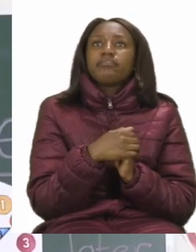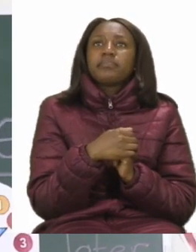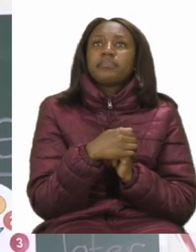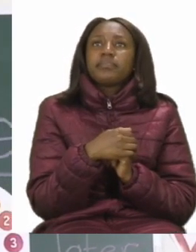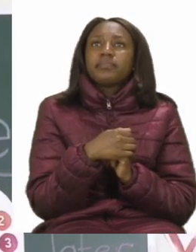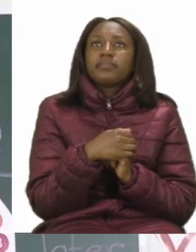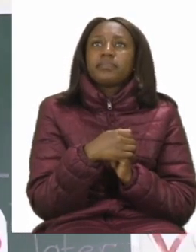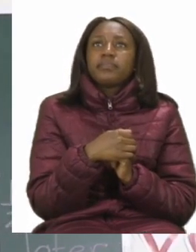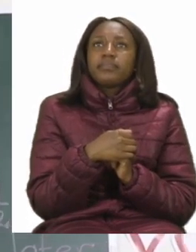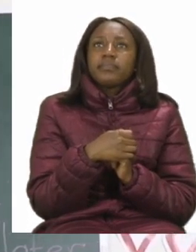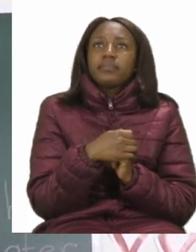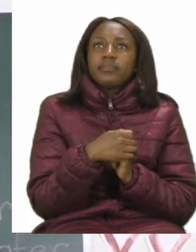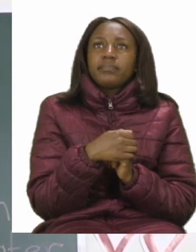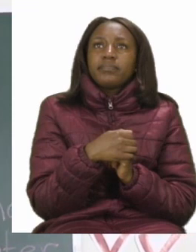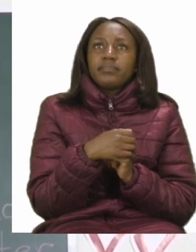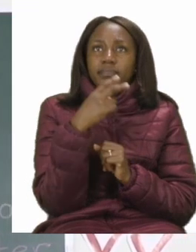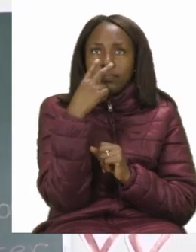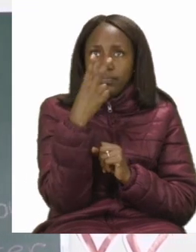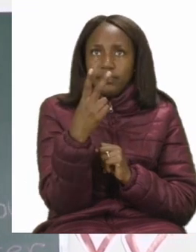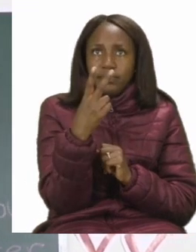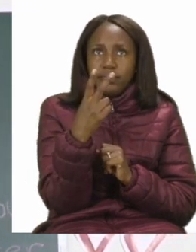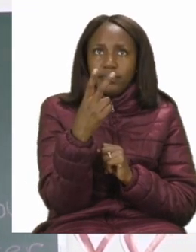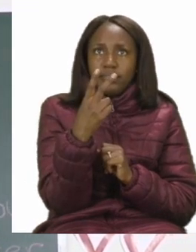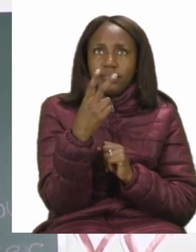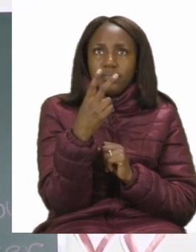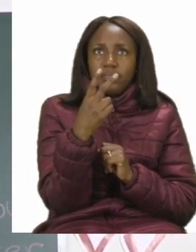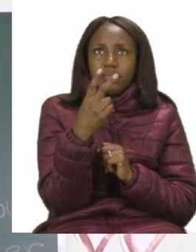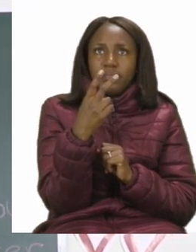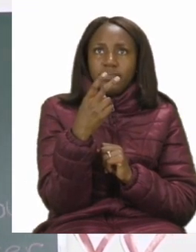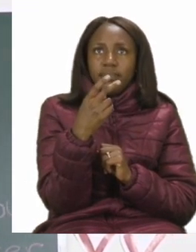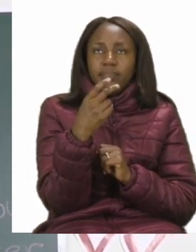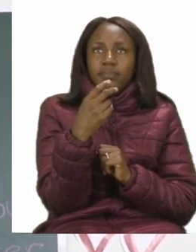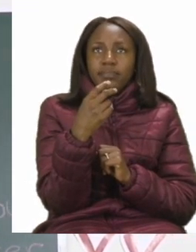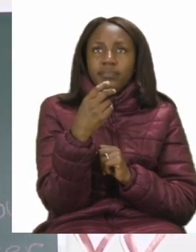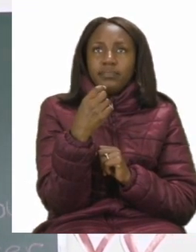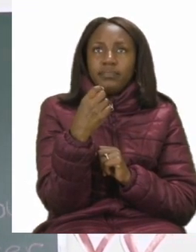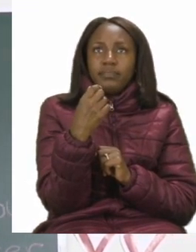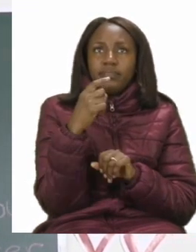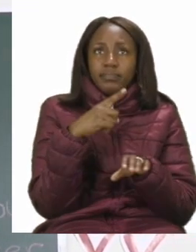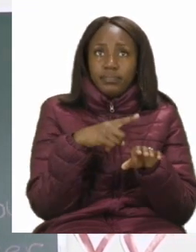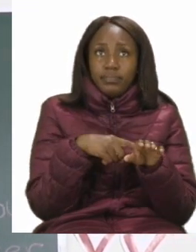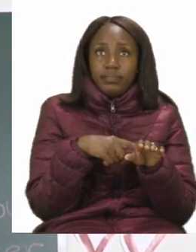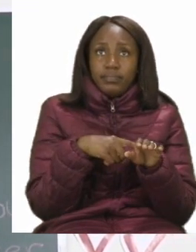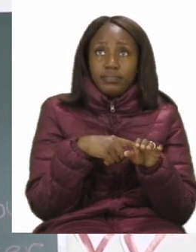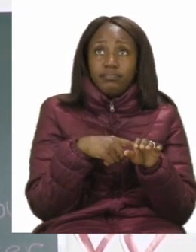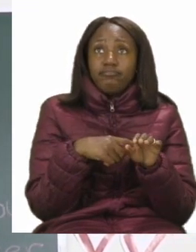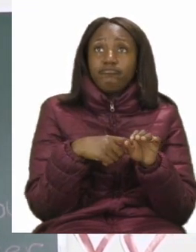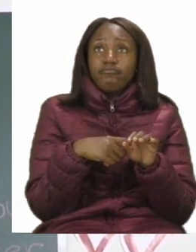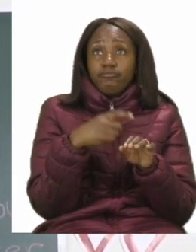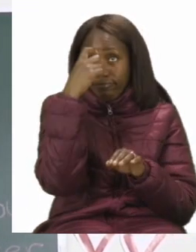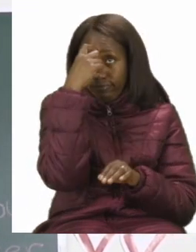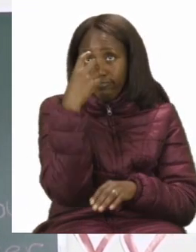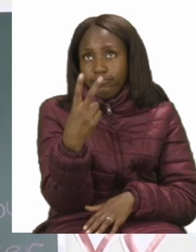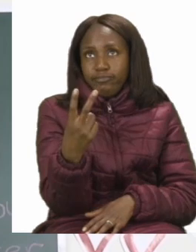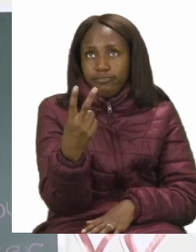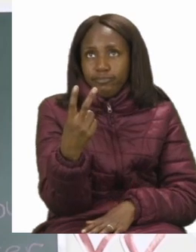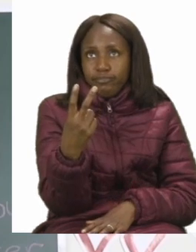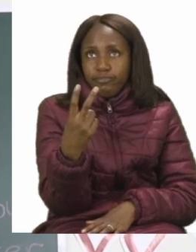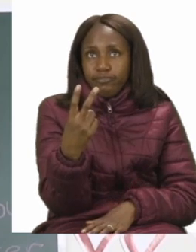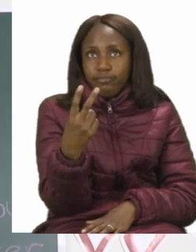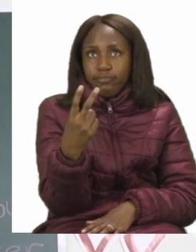So you will see on this clock we have our time at 2 o'clock.